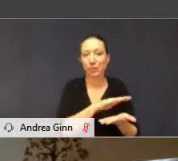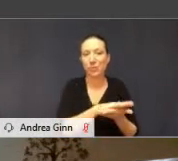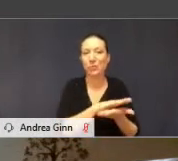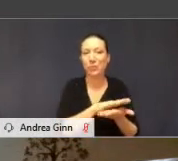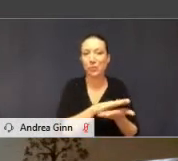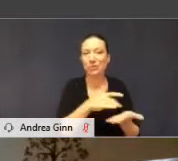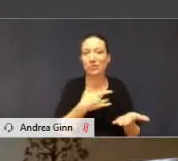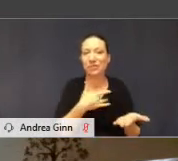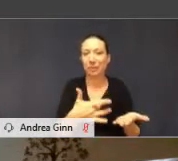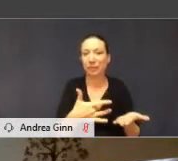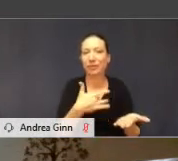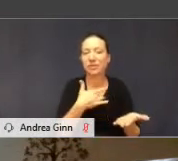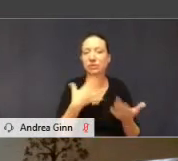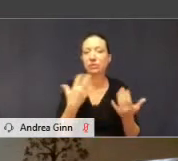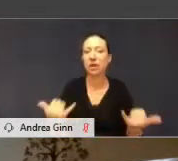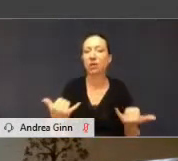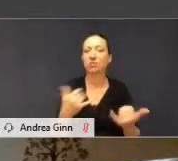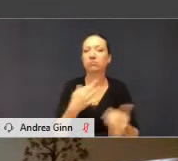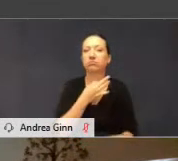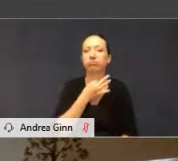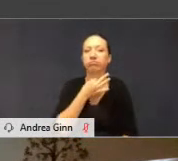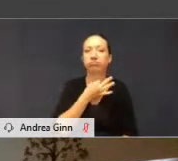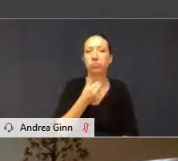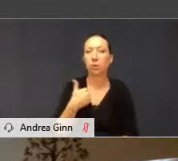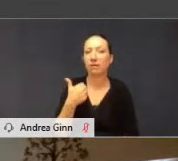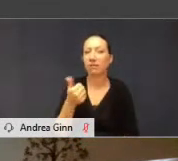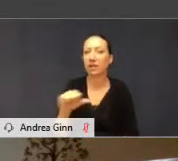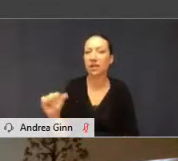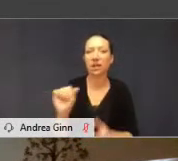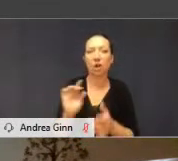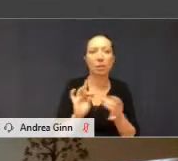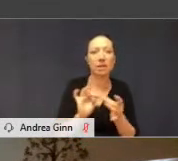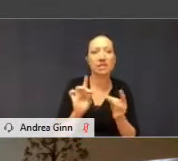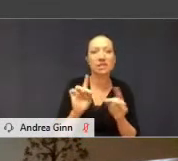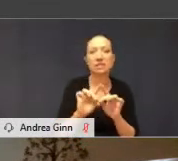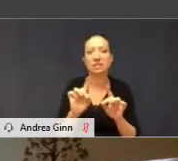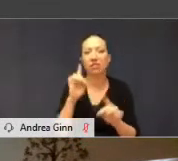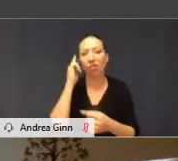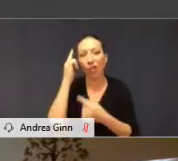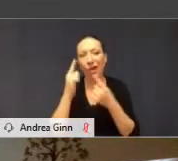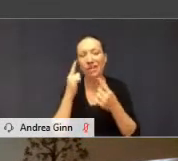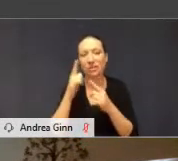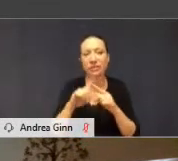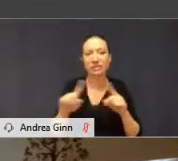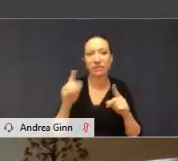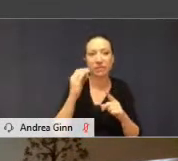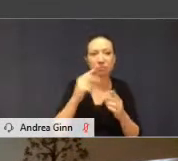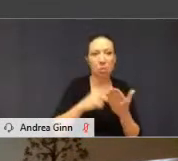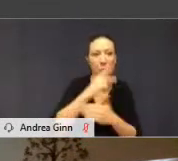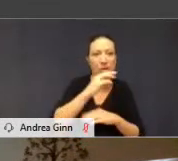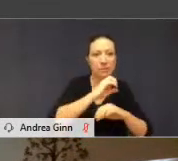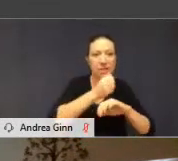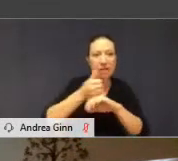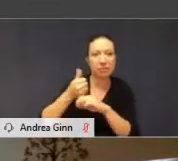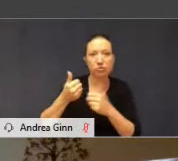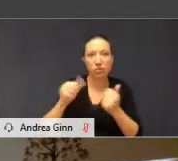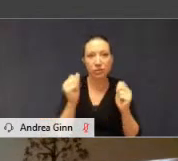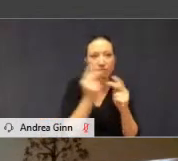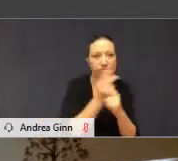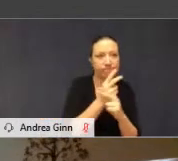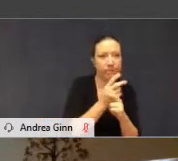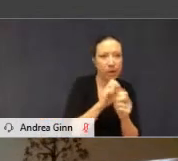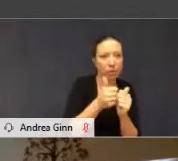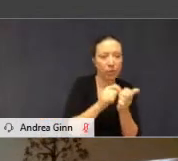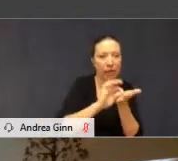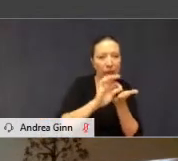Any comments or thoughts or different initiatives that are happening to try and track that? And I know it's